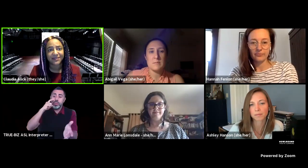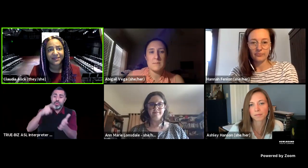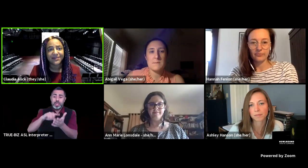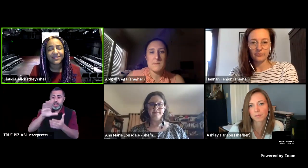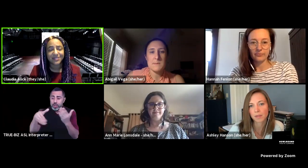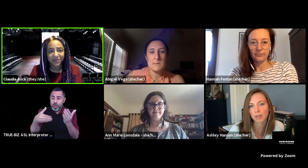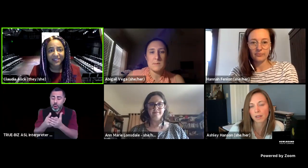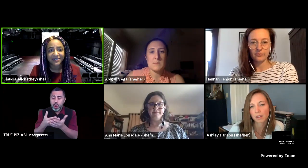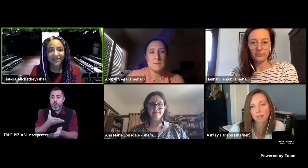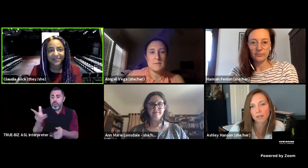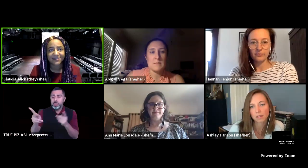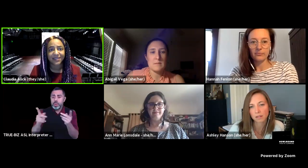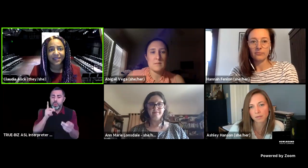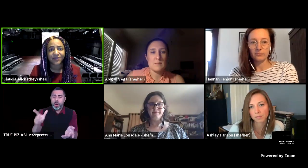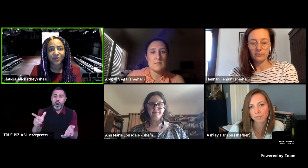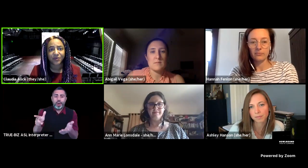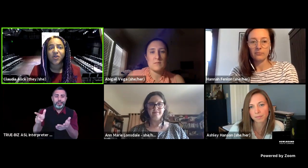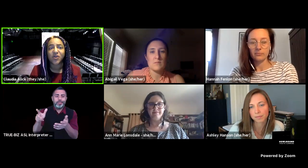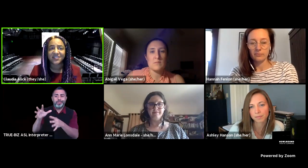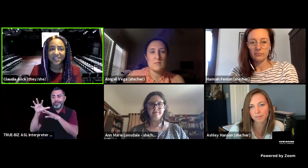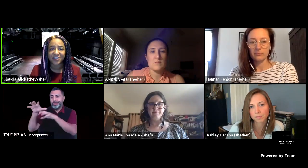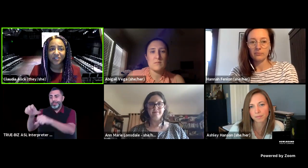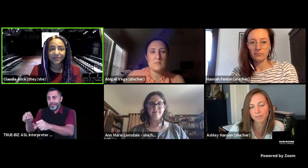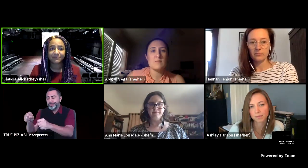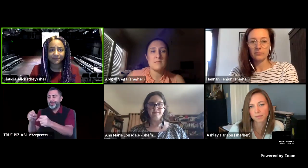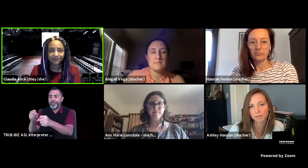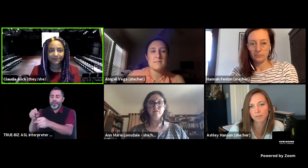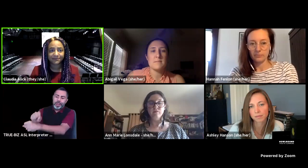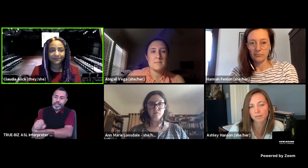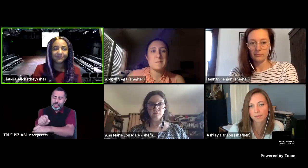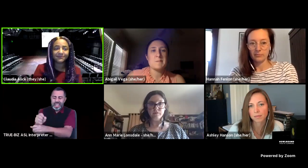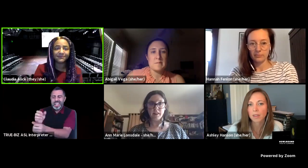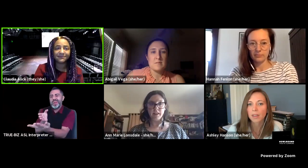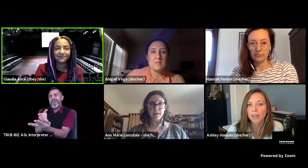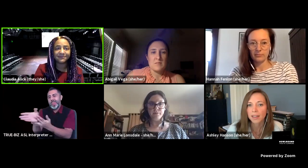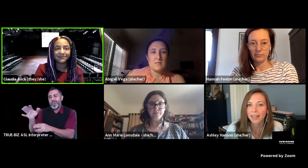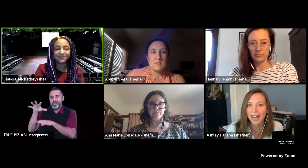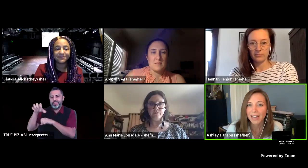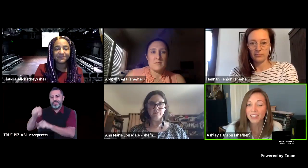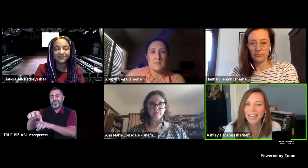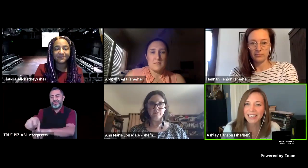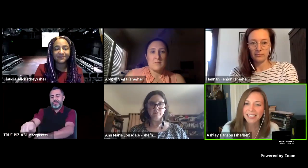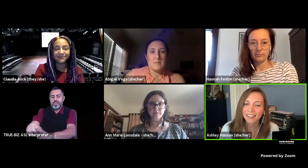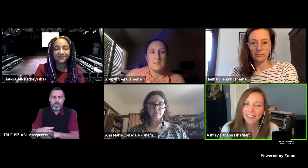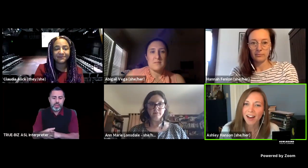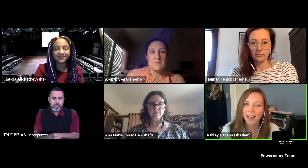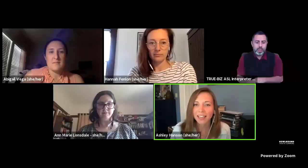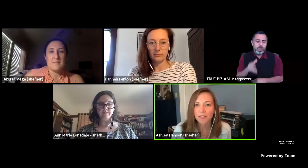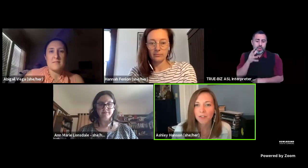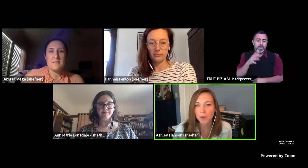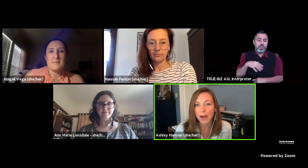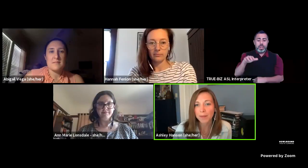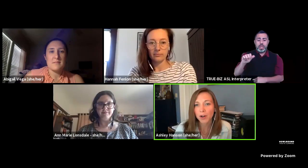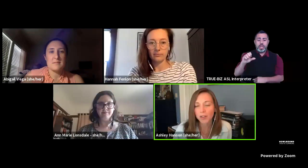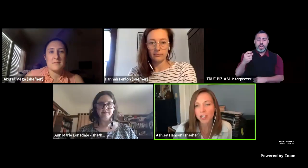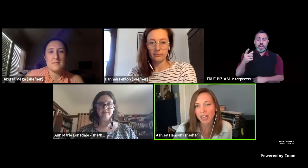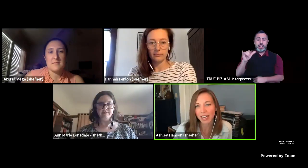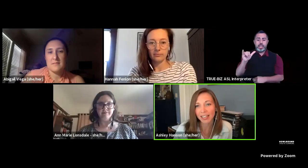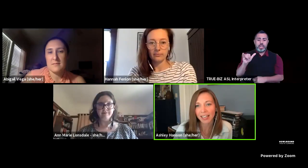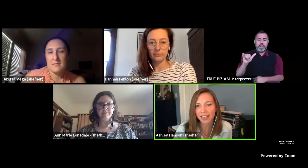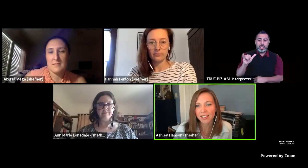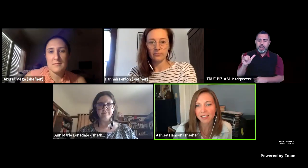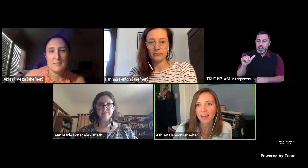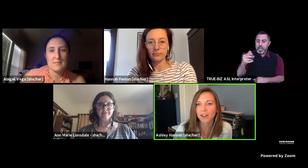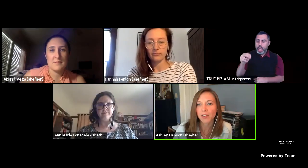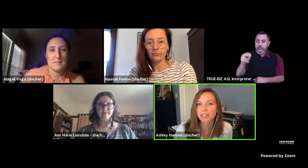have been displaced and enslaved through colonization. Ashley Hanson, calling in from Arapaho and